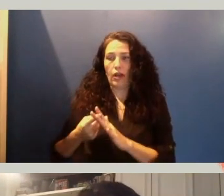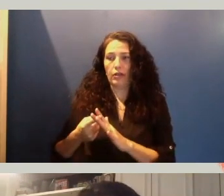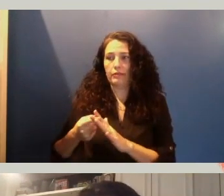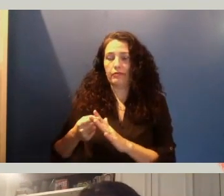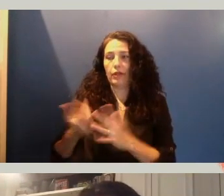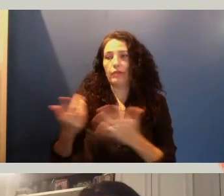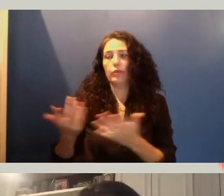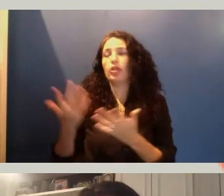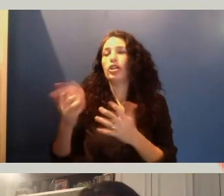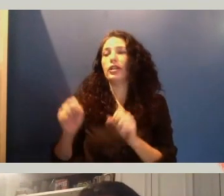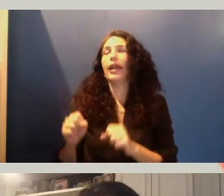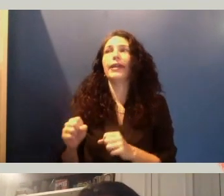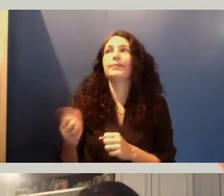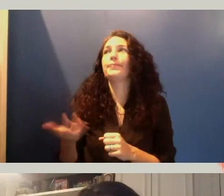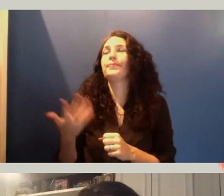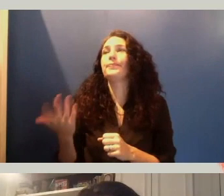of